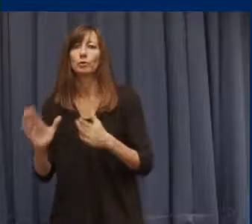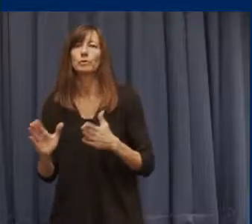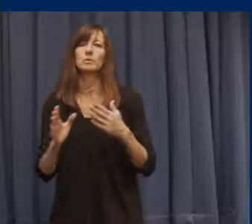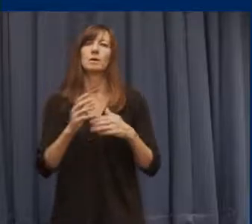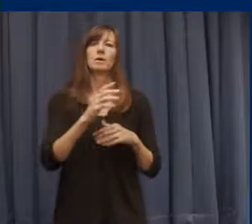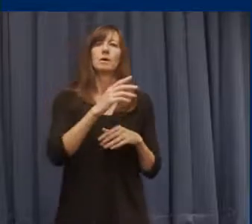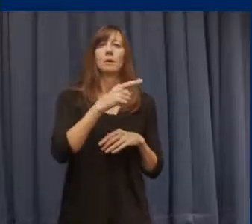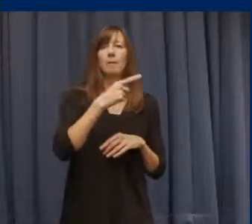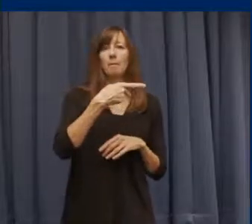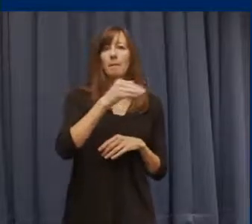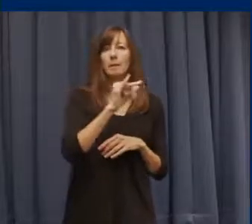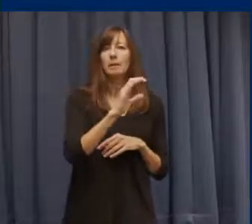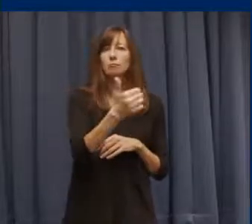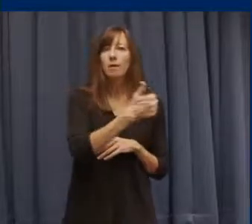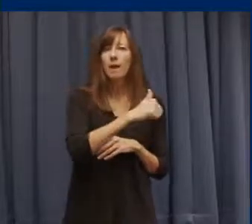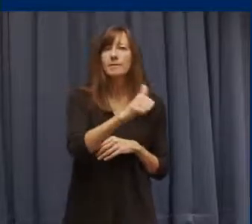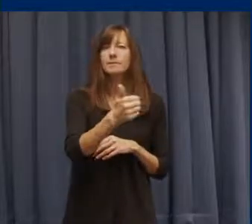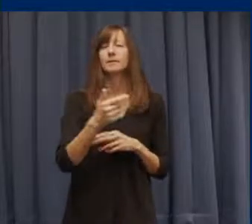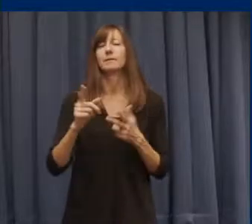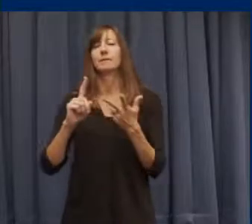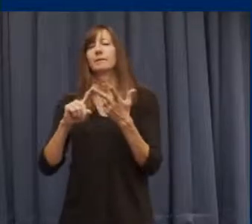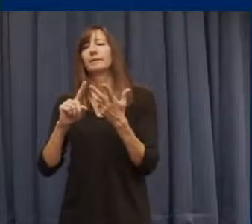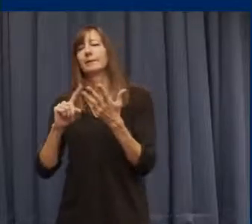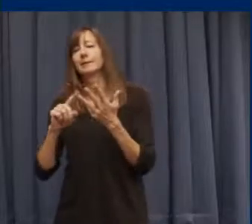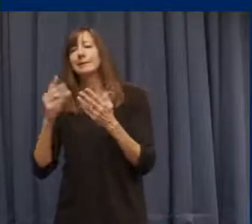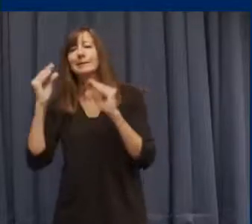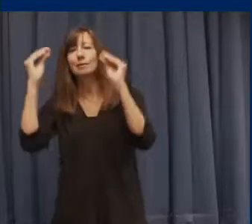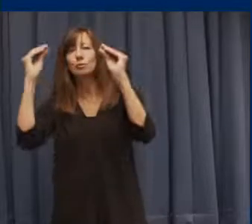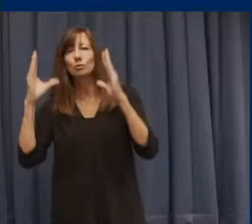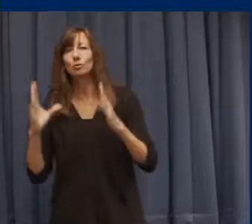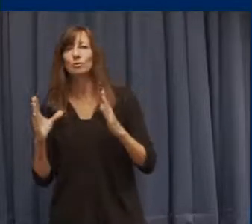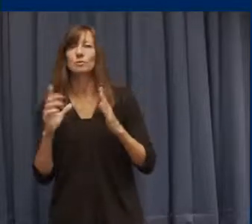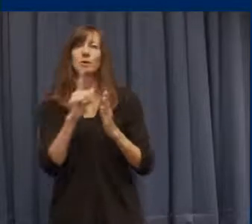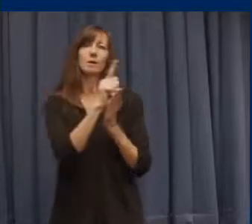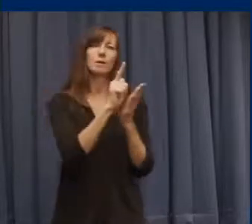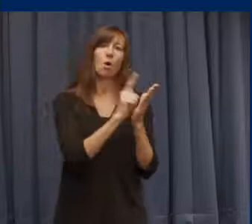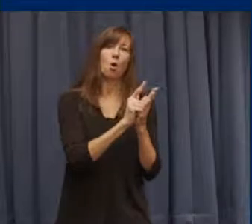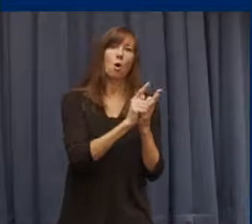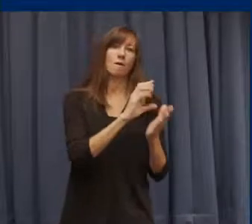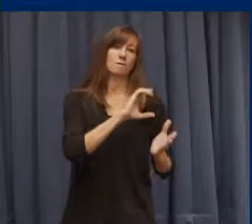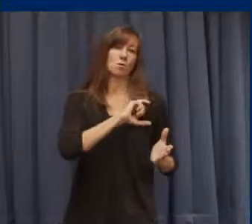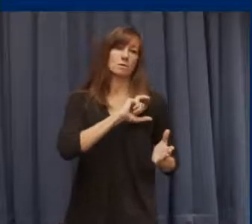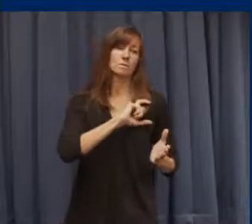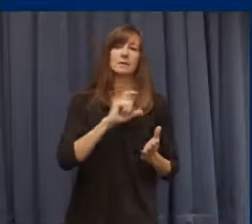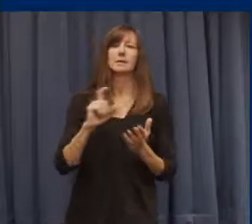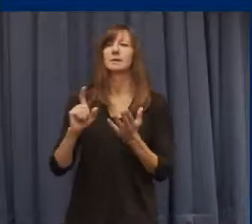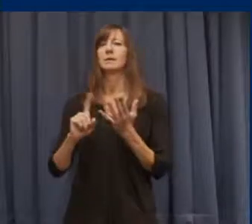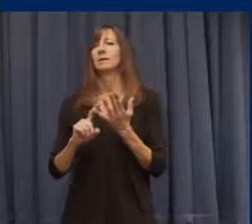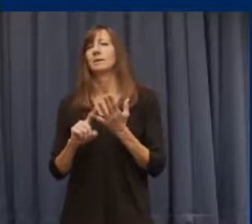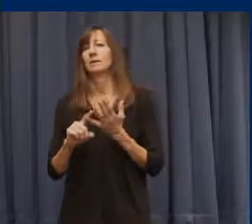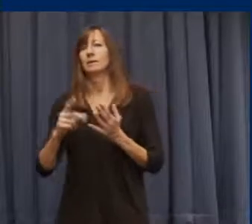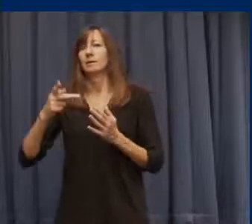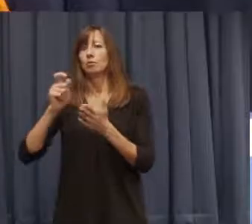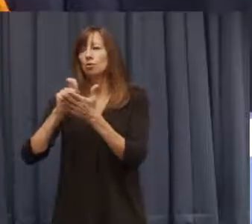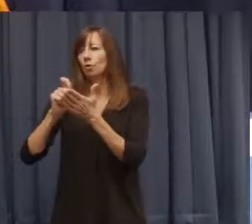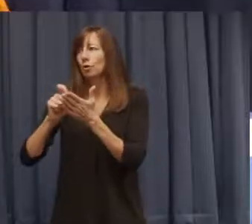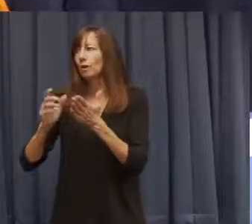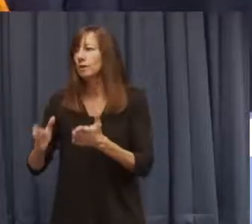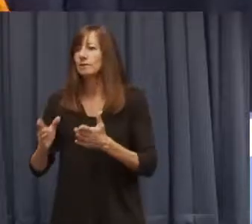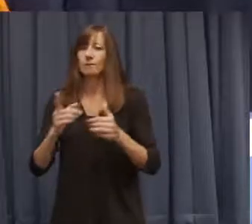much pressure on them, law enforcement, delivery and mail carriers, our journalists, first